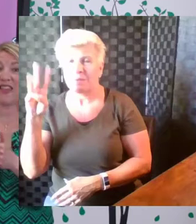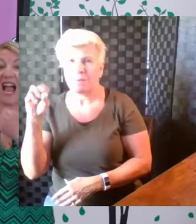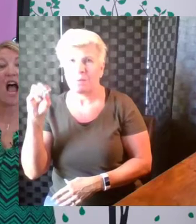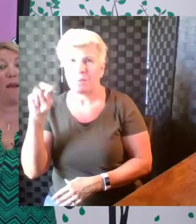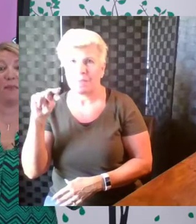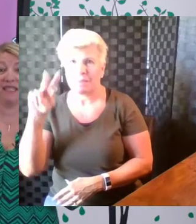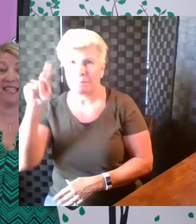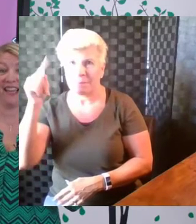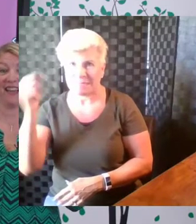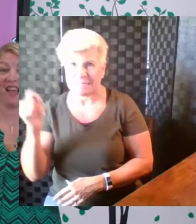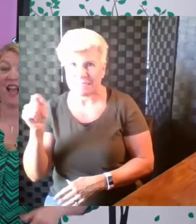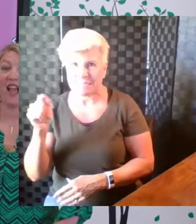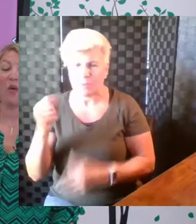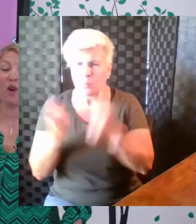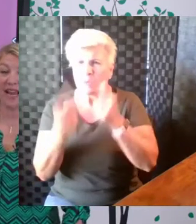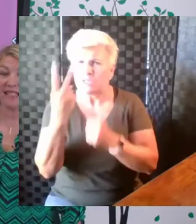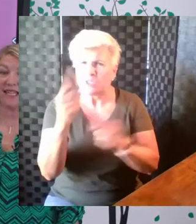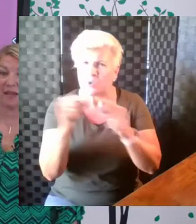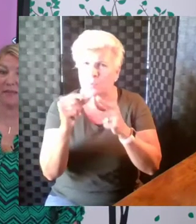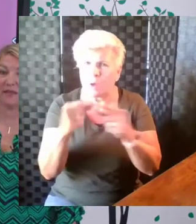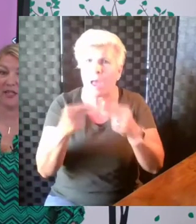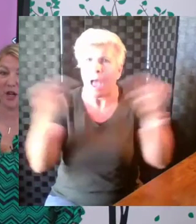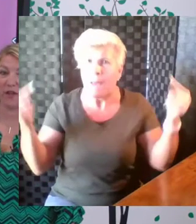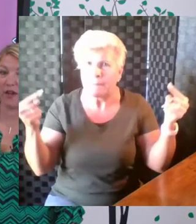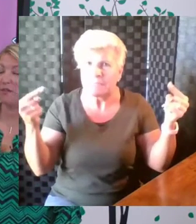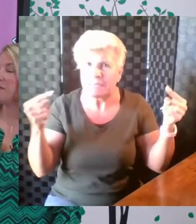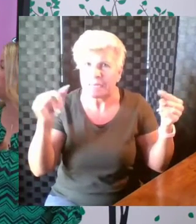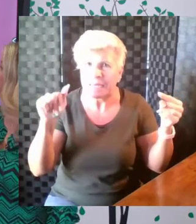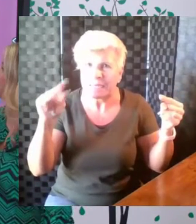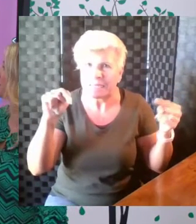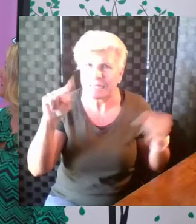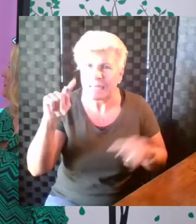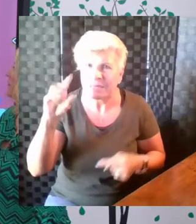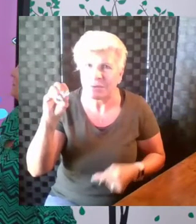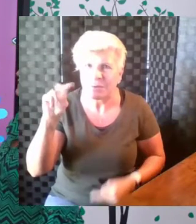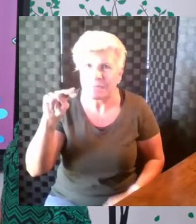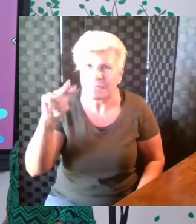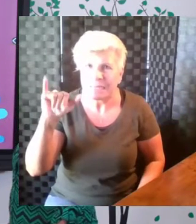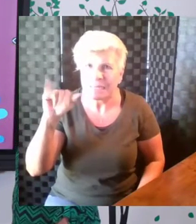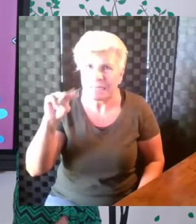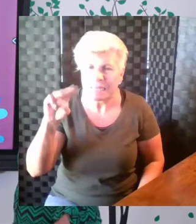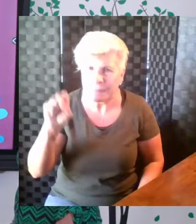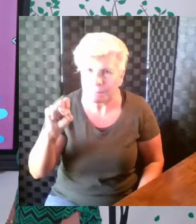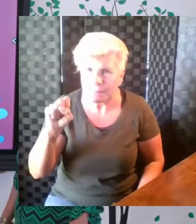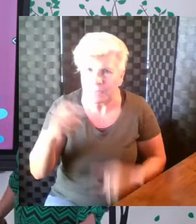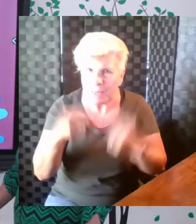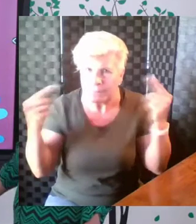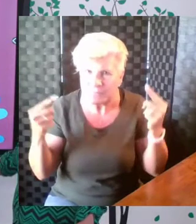words are the opposite or antonyms of each other?